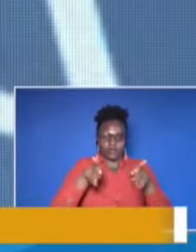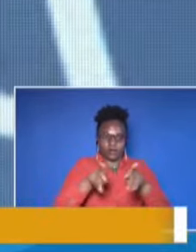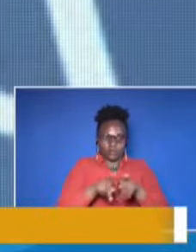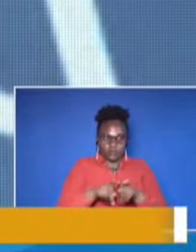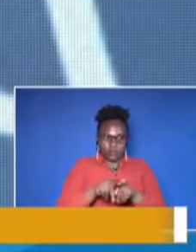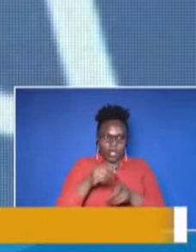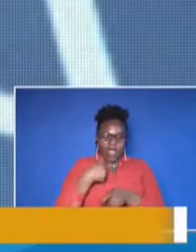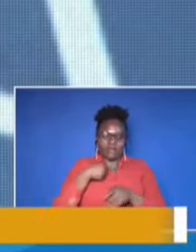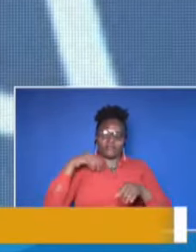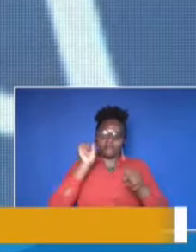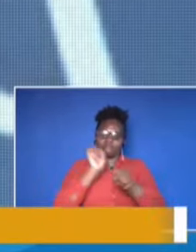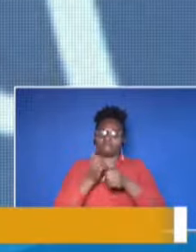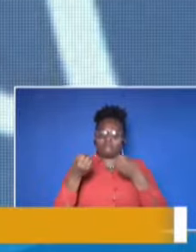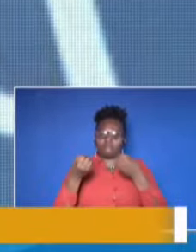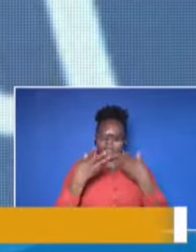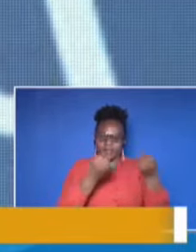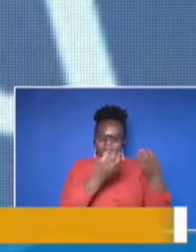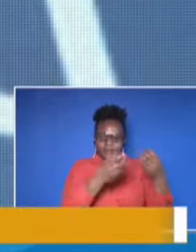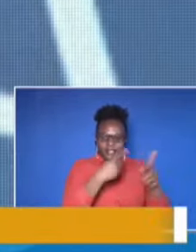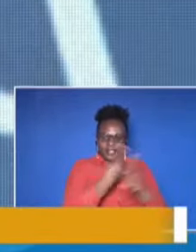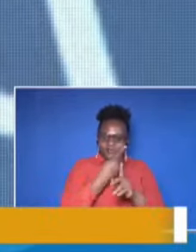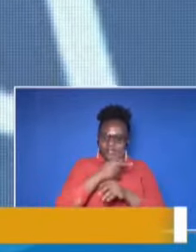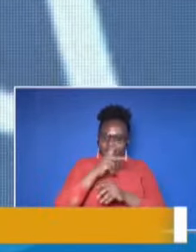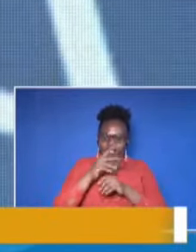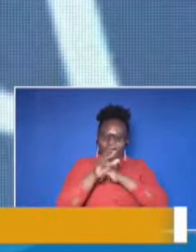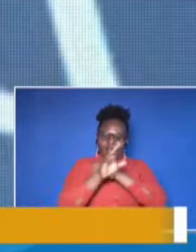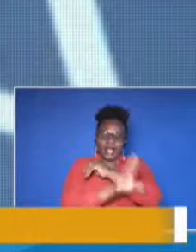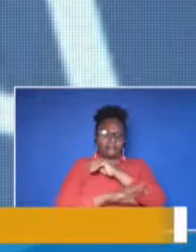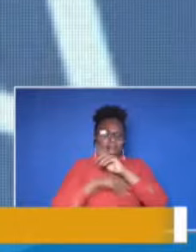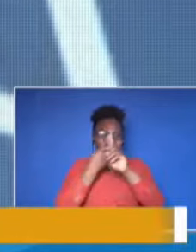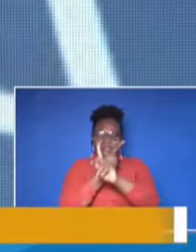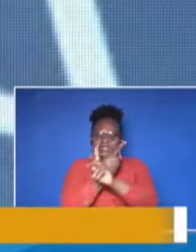have many many nationalities here